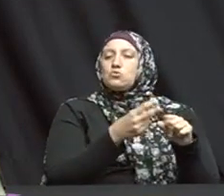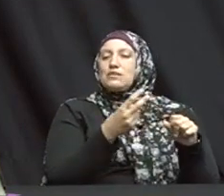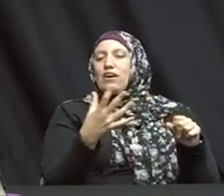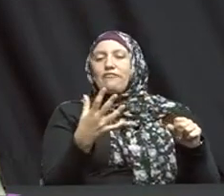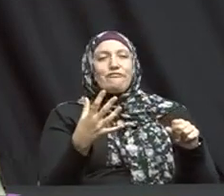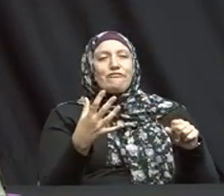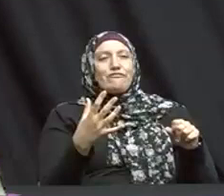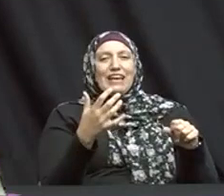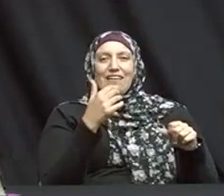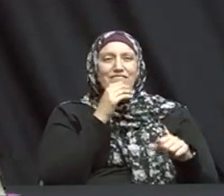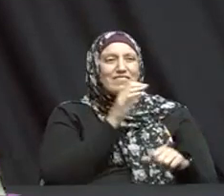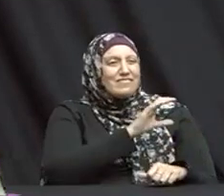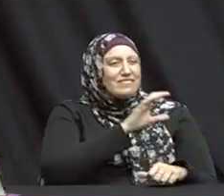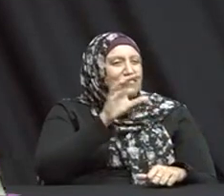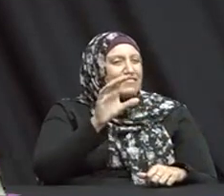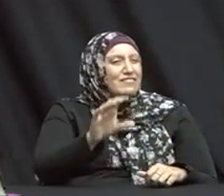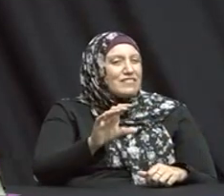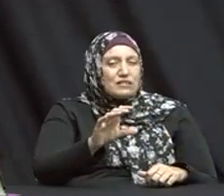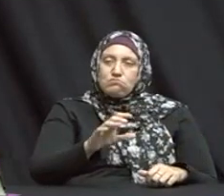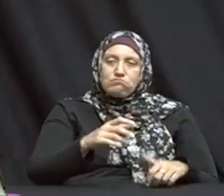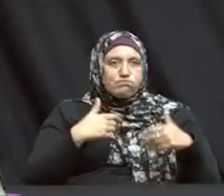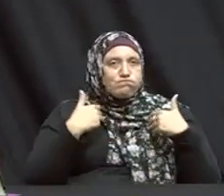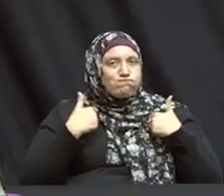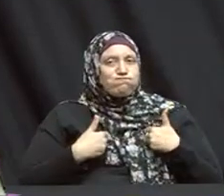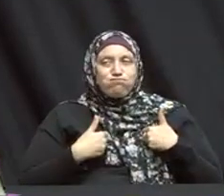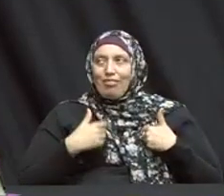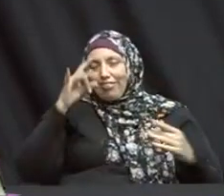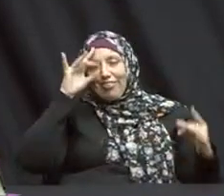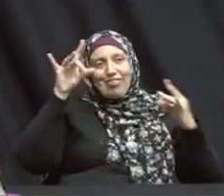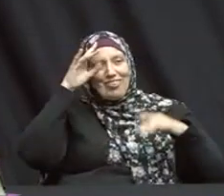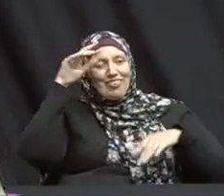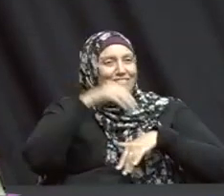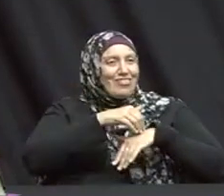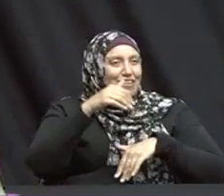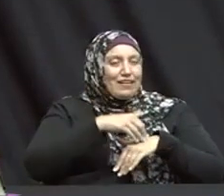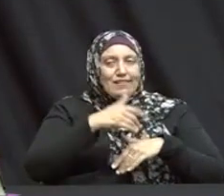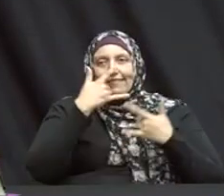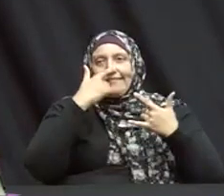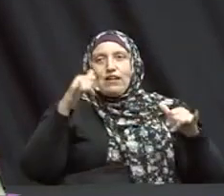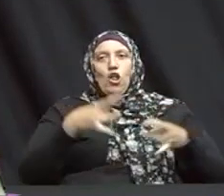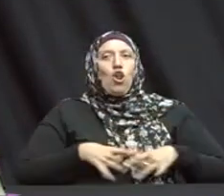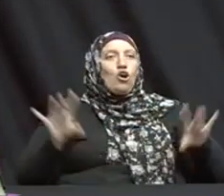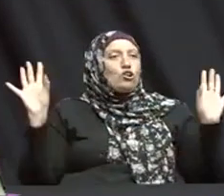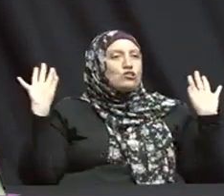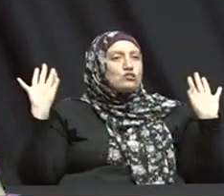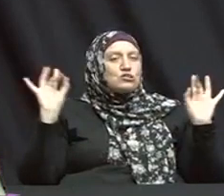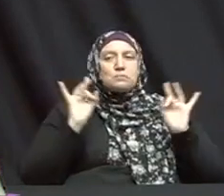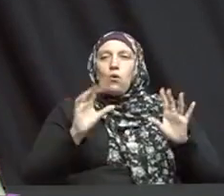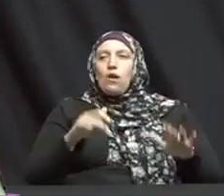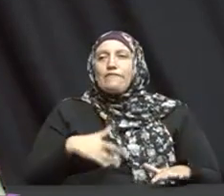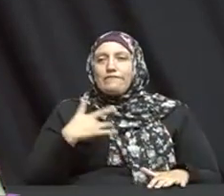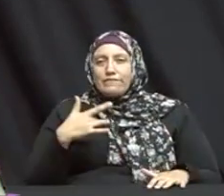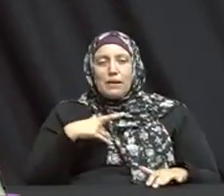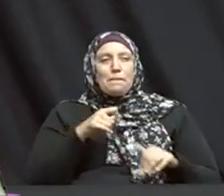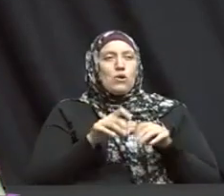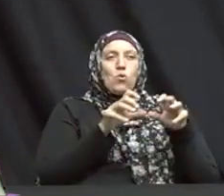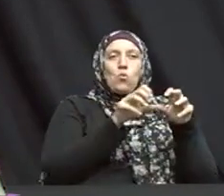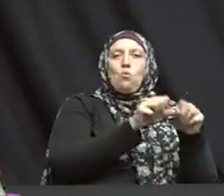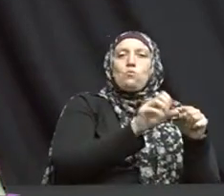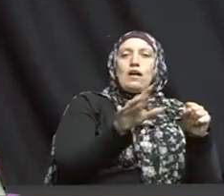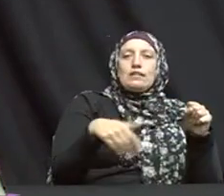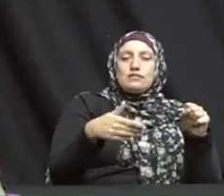them any favors. Yeah, so it's that sort of concept, and I think that trustee wakala emana concept